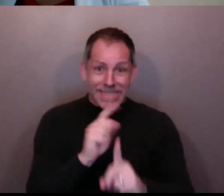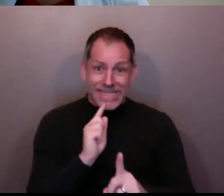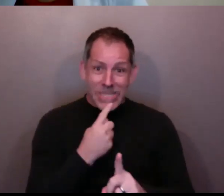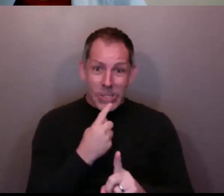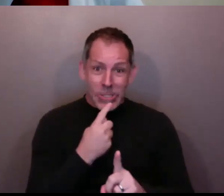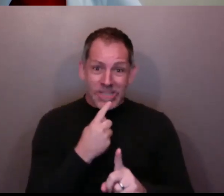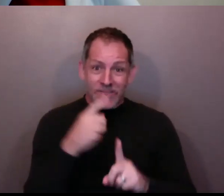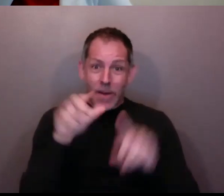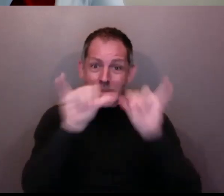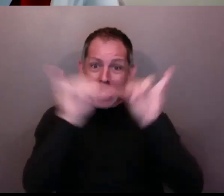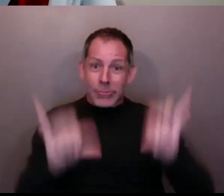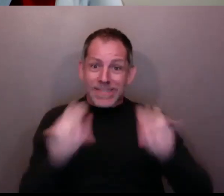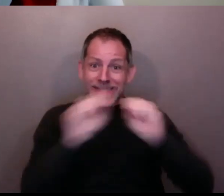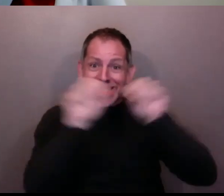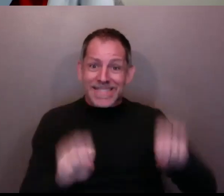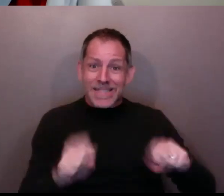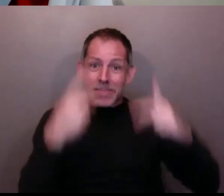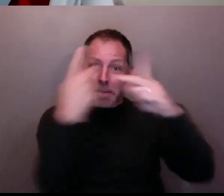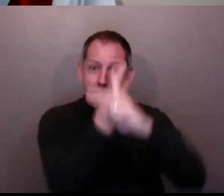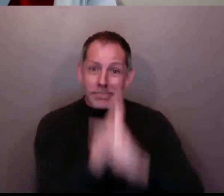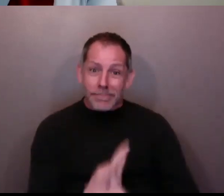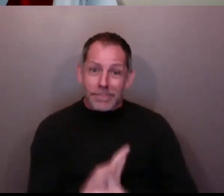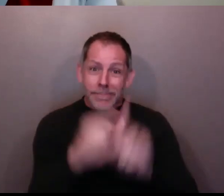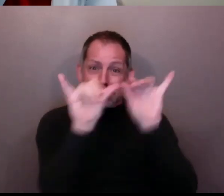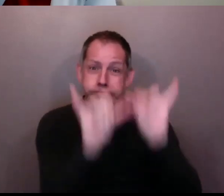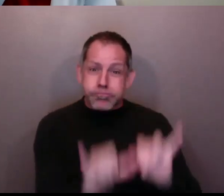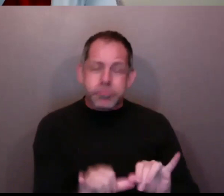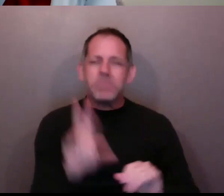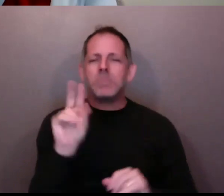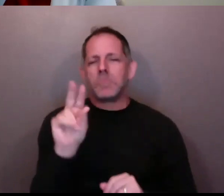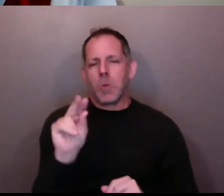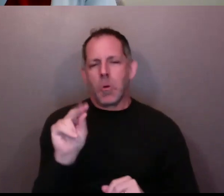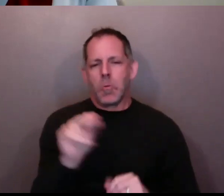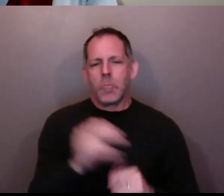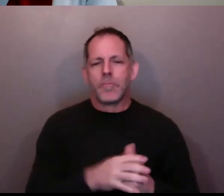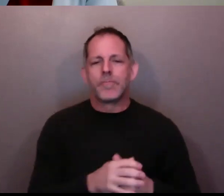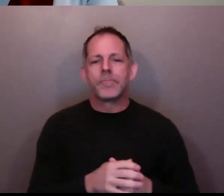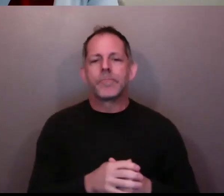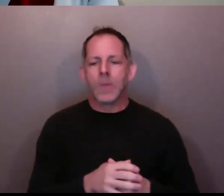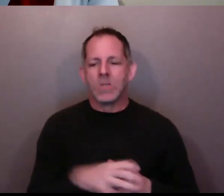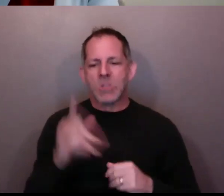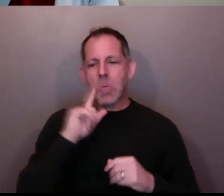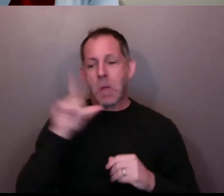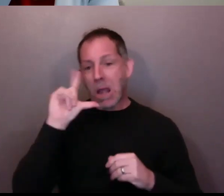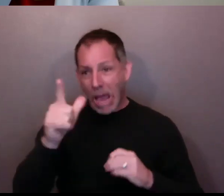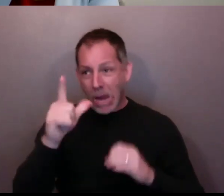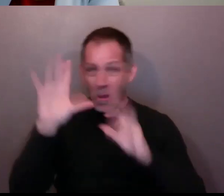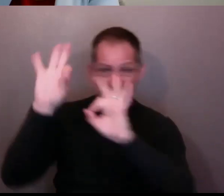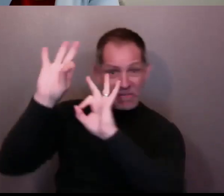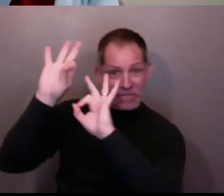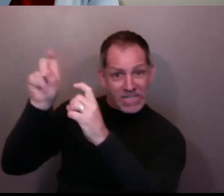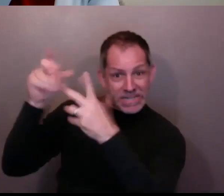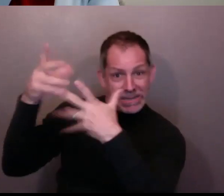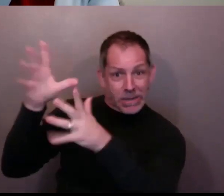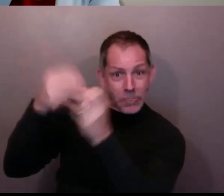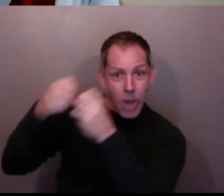resolved and finalize those numbers, that any numbers that are currently inaccurate as a result of